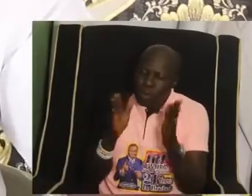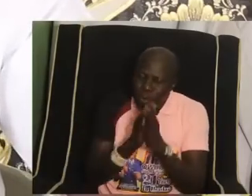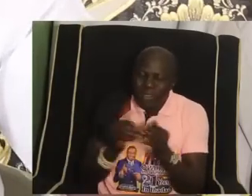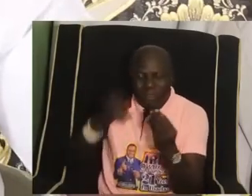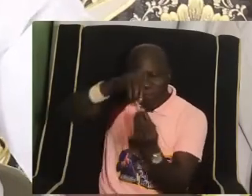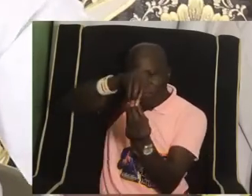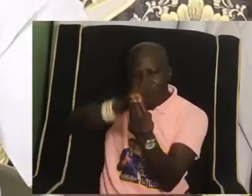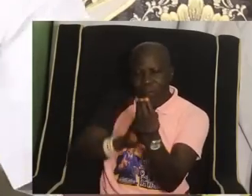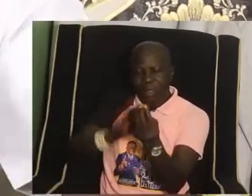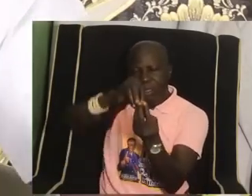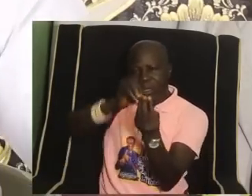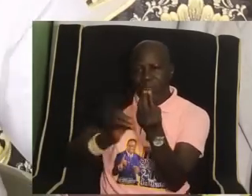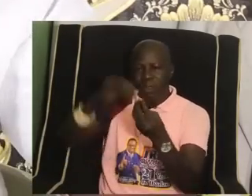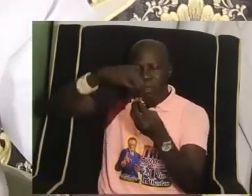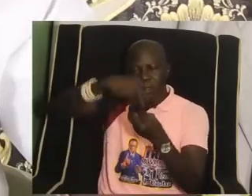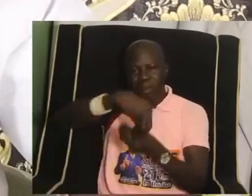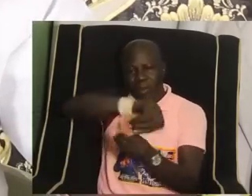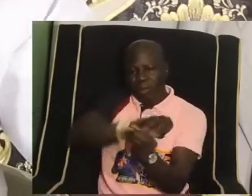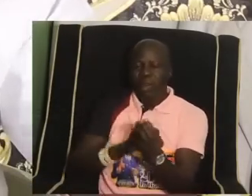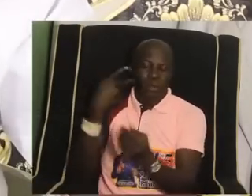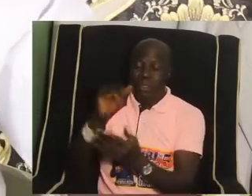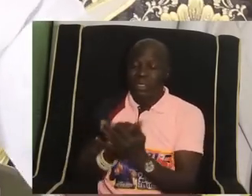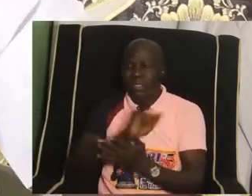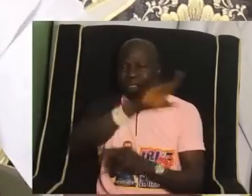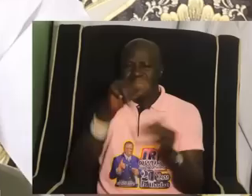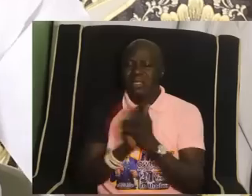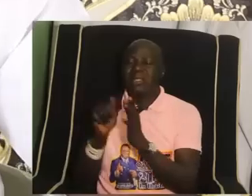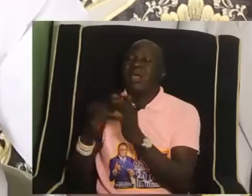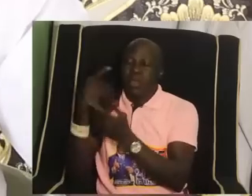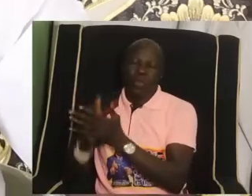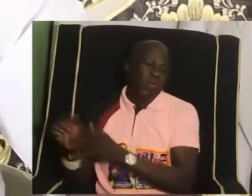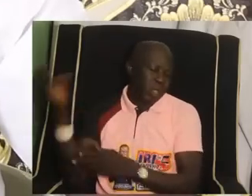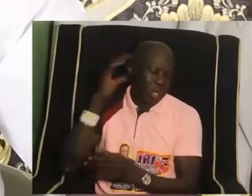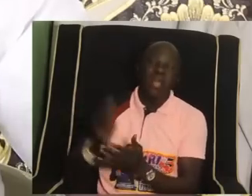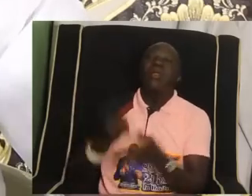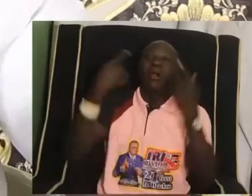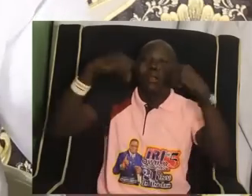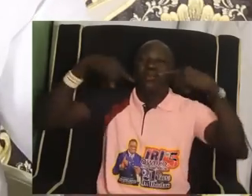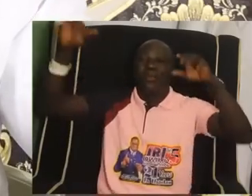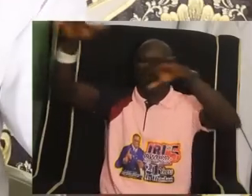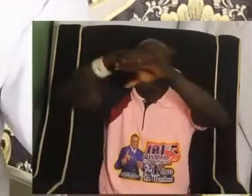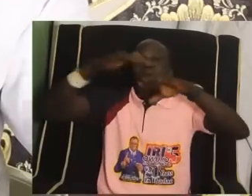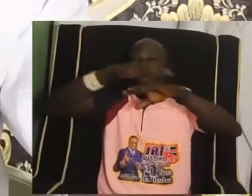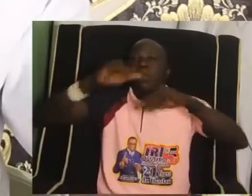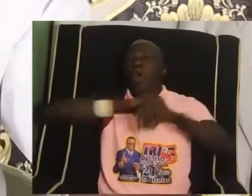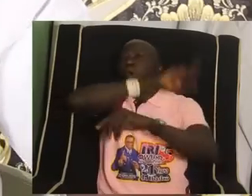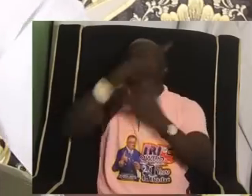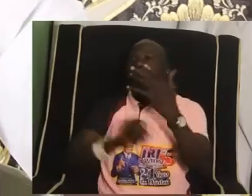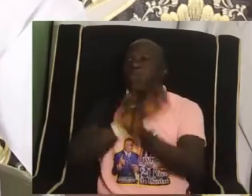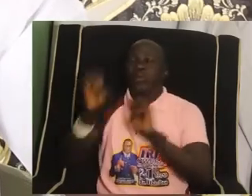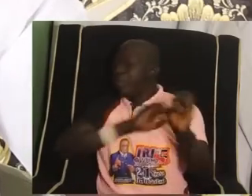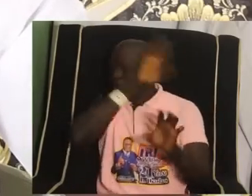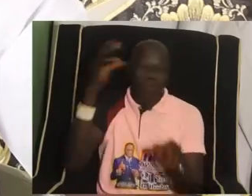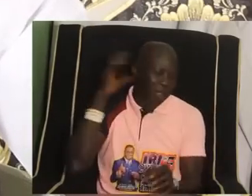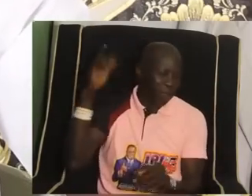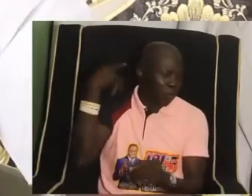Is easy here. Ade ti wa ra pere bayo. I will see the sign. Ati pe awon ikede lati oke. We hear all the announcement from above. Ohun ta gbo nigba to Oluwa ti so. Once we've